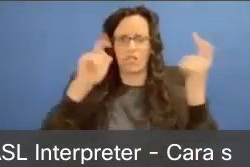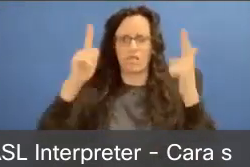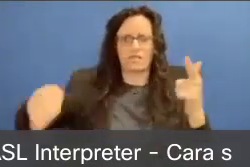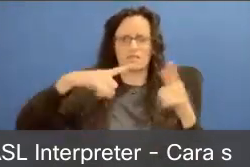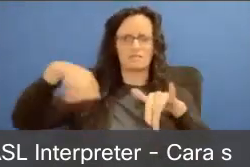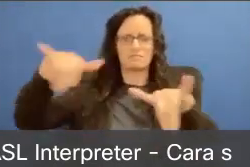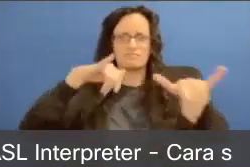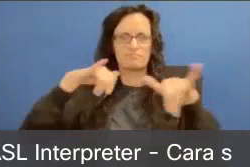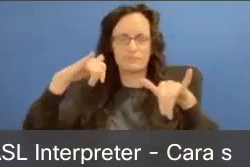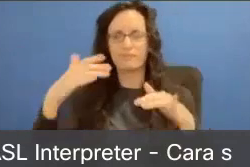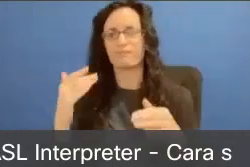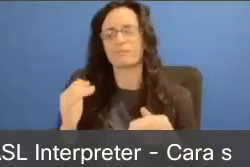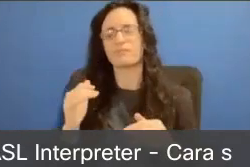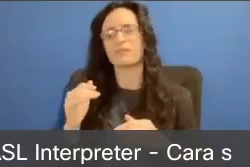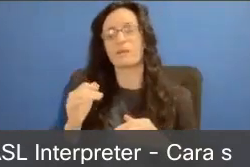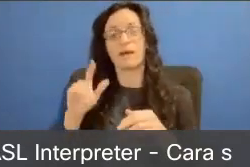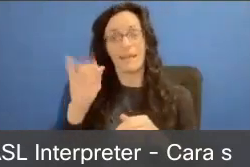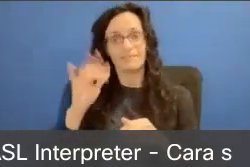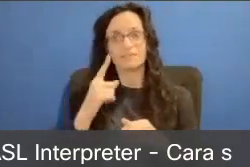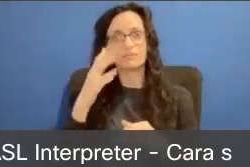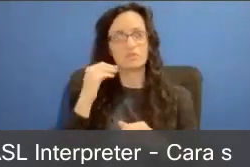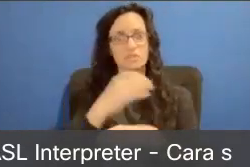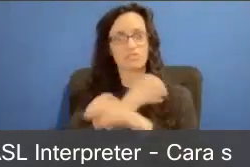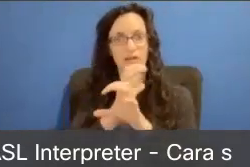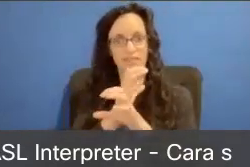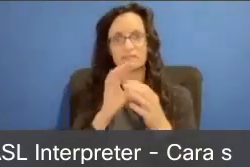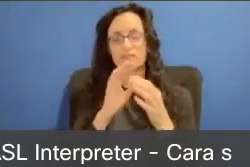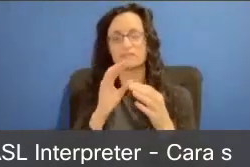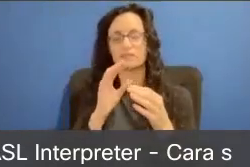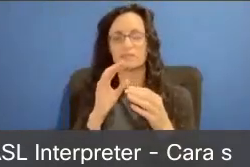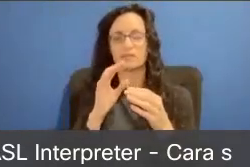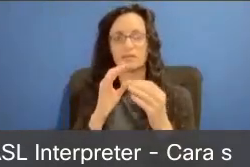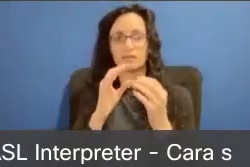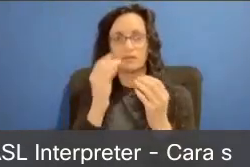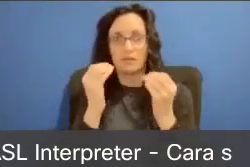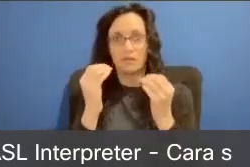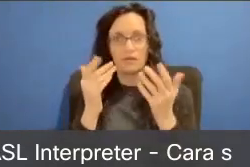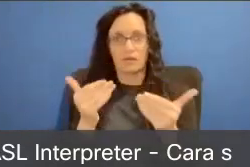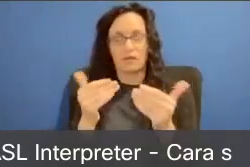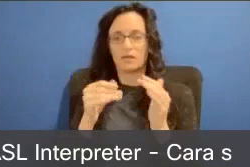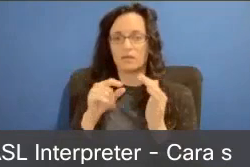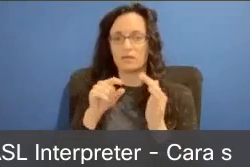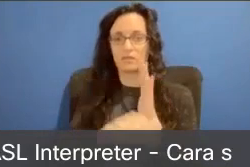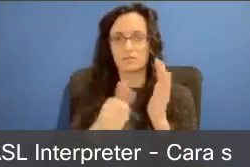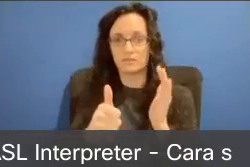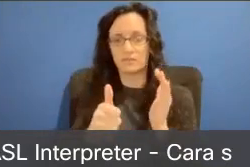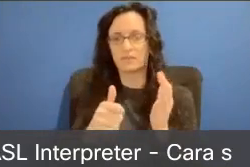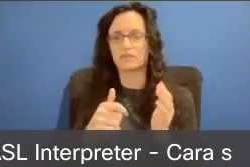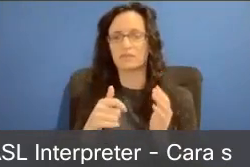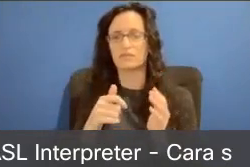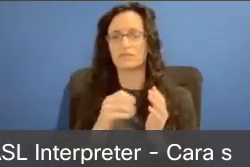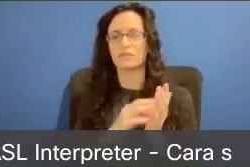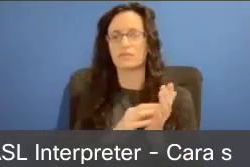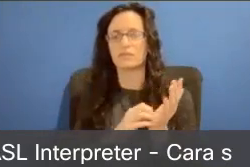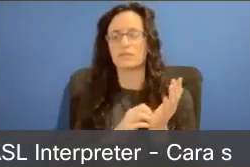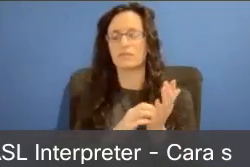with. But if someone's in a crisis around suicide, I'm not going to discount the level of risk just